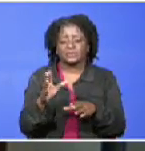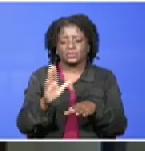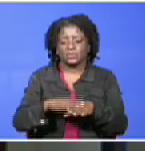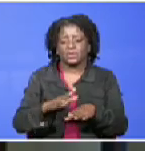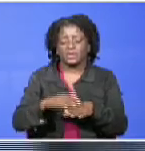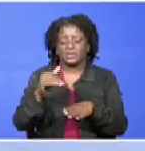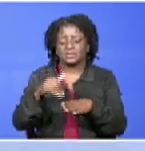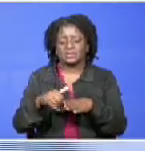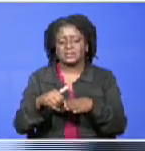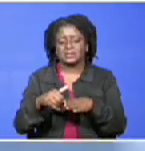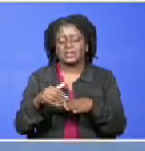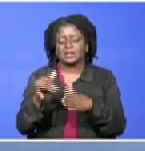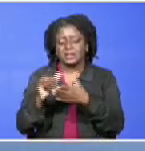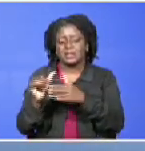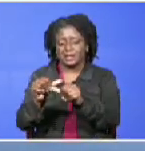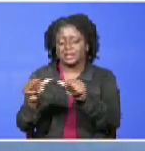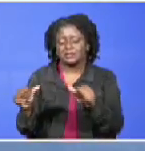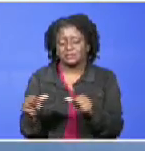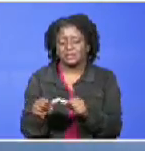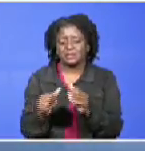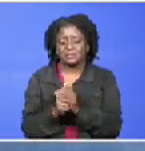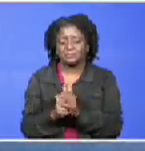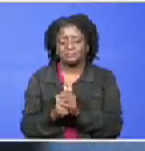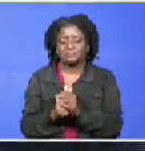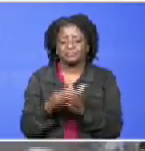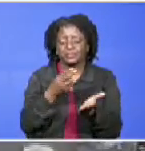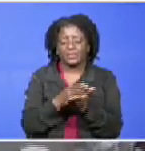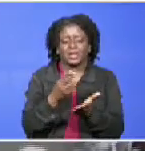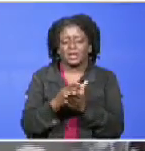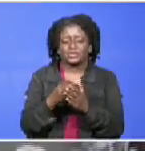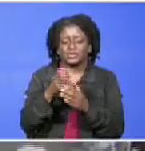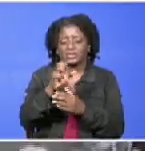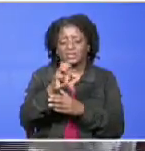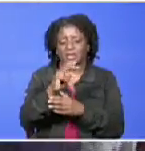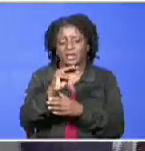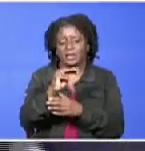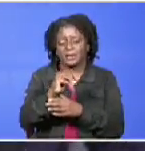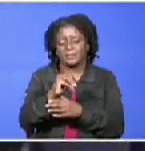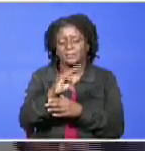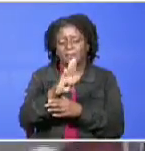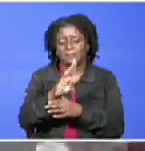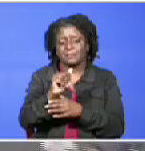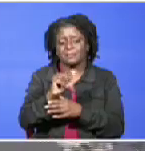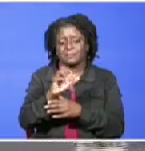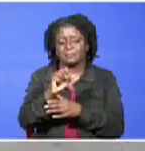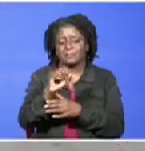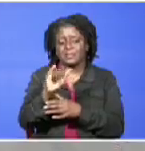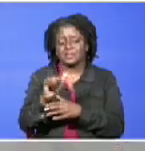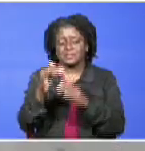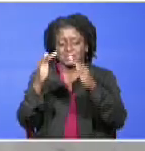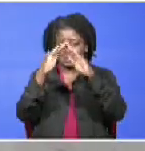southeast. The Haitian embassy is closed for now amidst violence which has already claimed 7 lives.